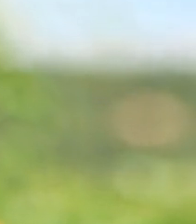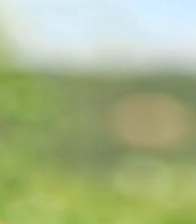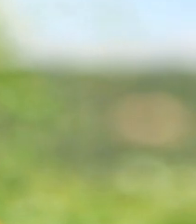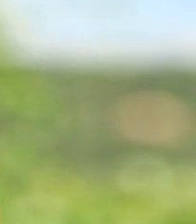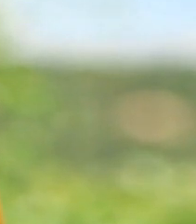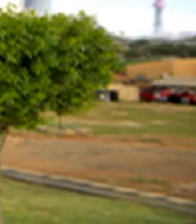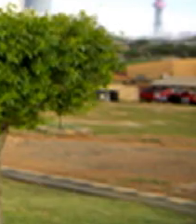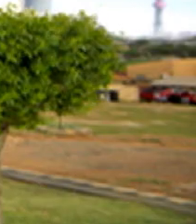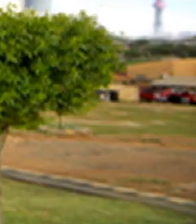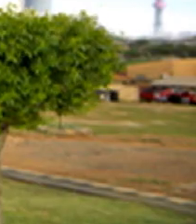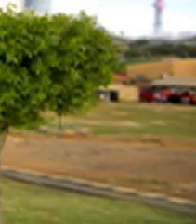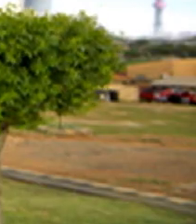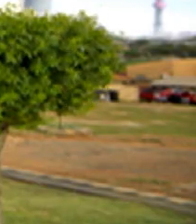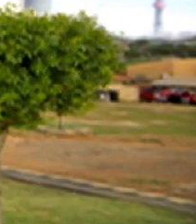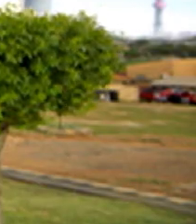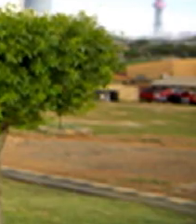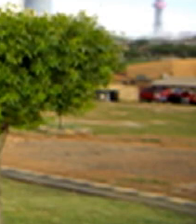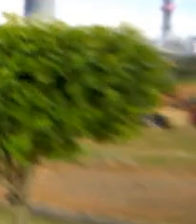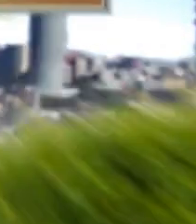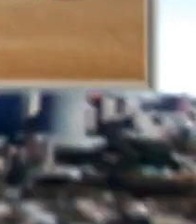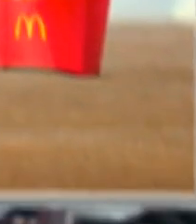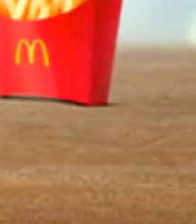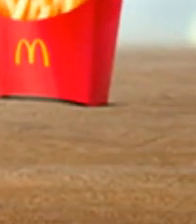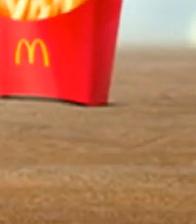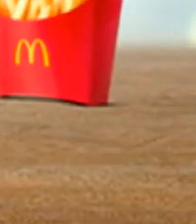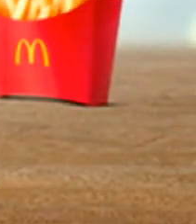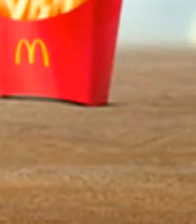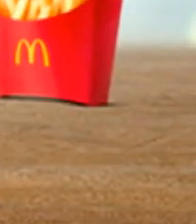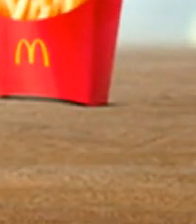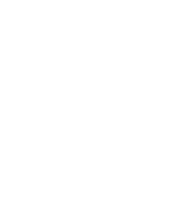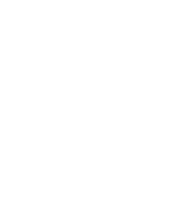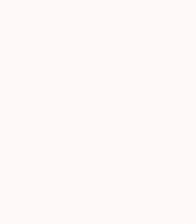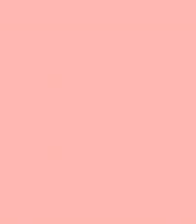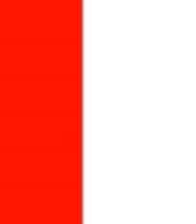If you like nice things at a nice price, you'll love Nazo Meals.